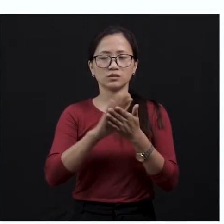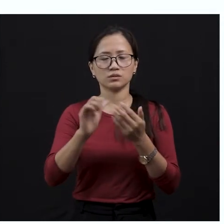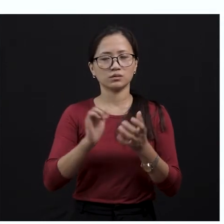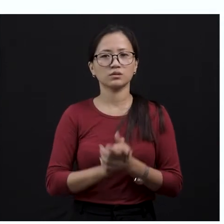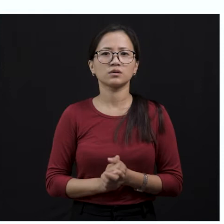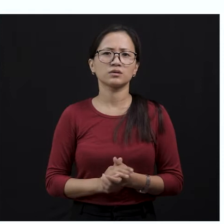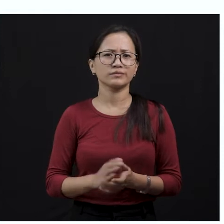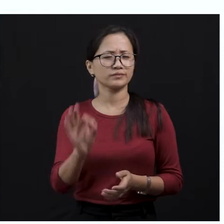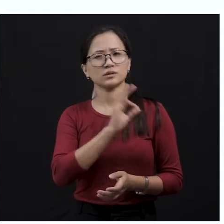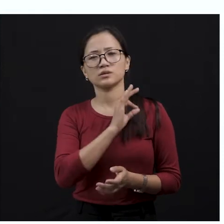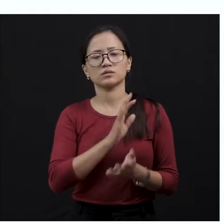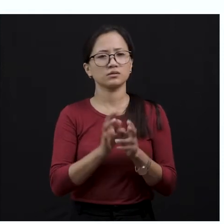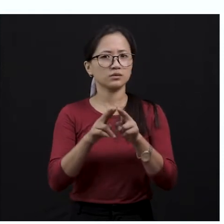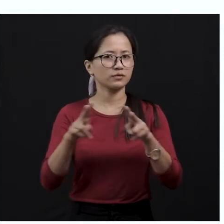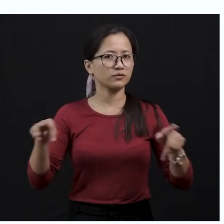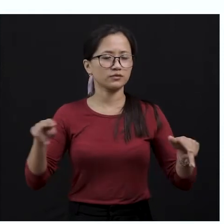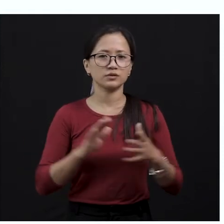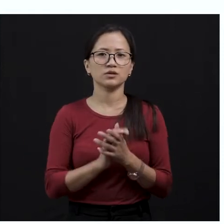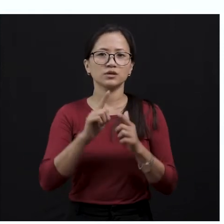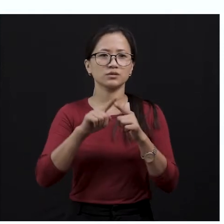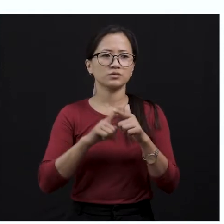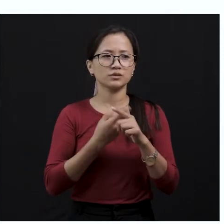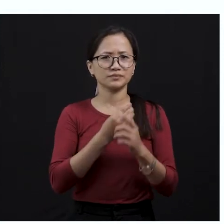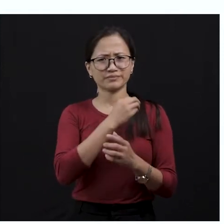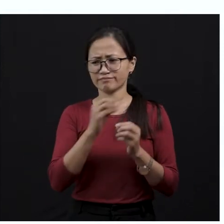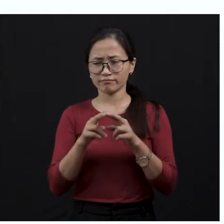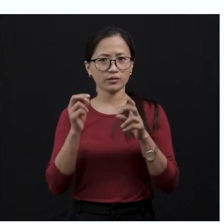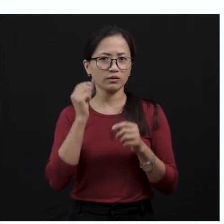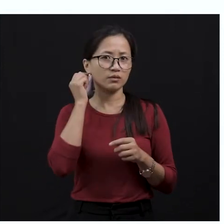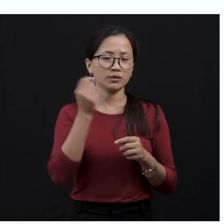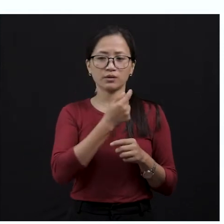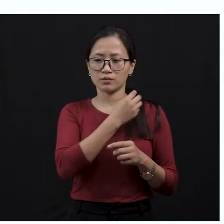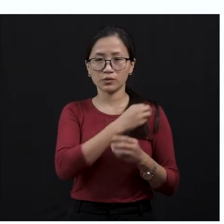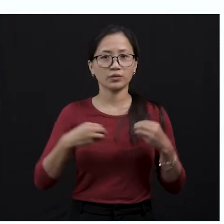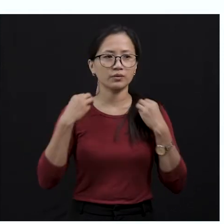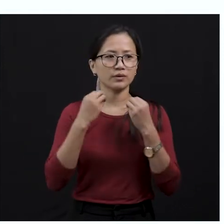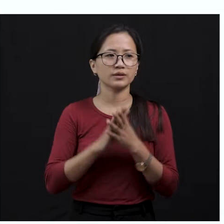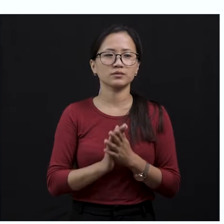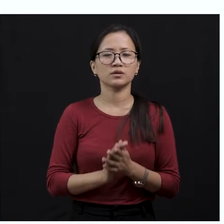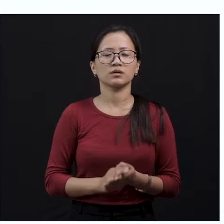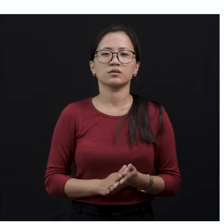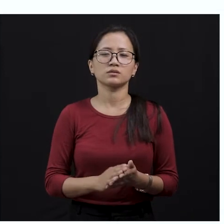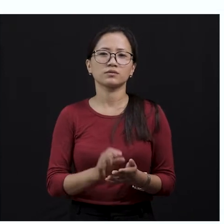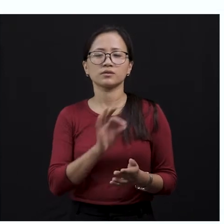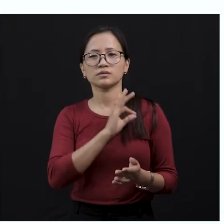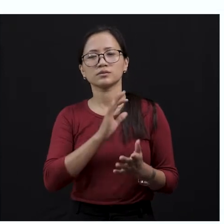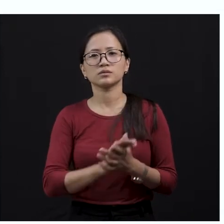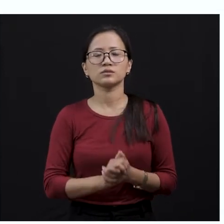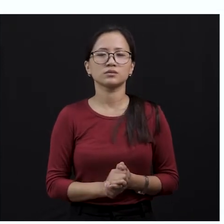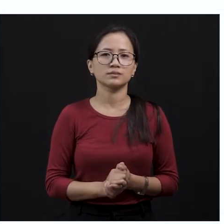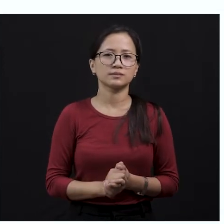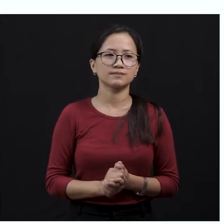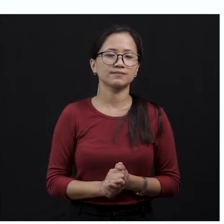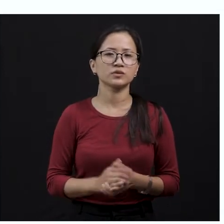in different jewelries, okay? They love to make themselves attractive with these